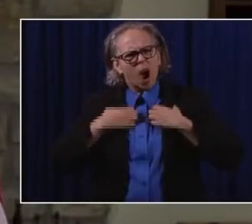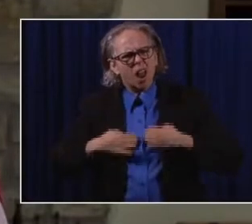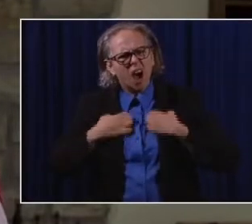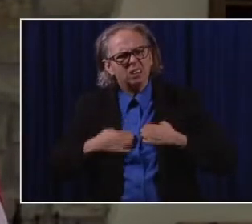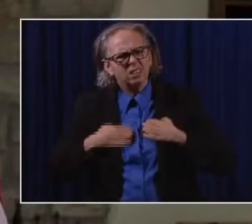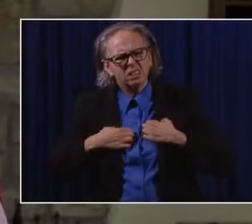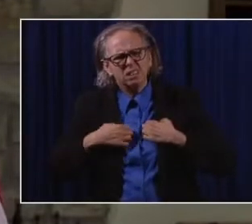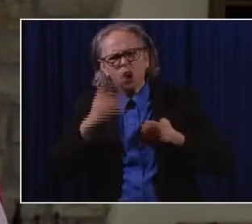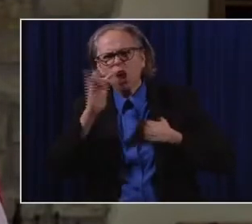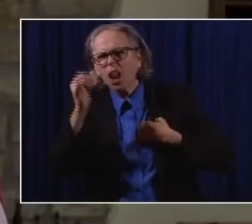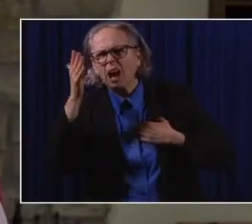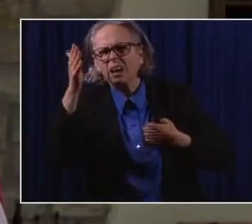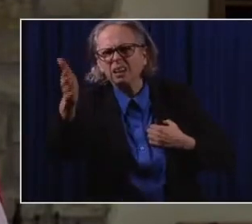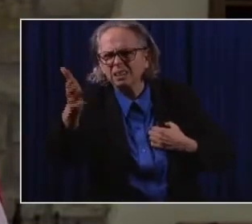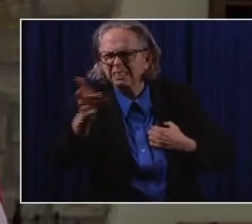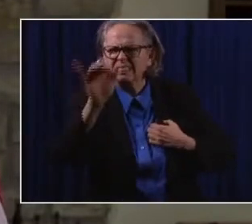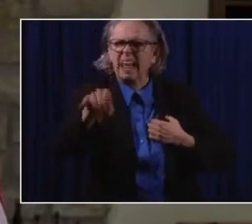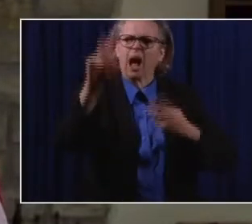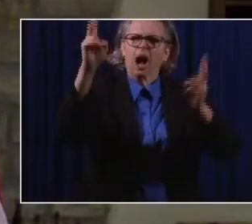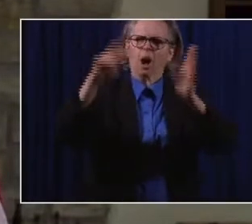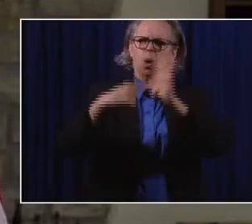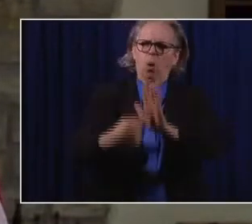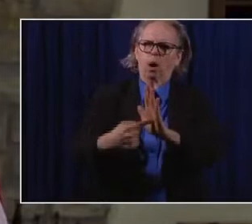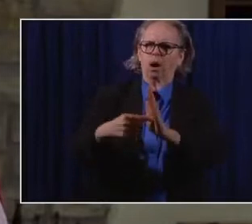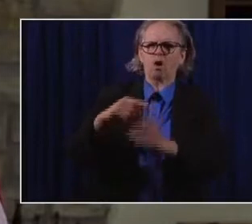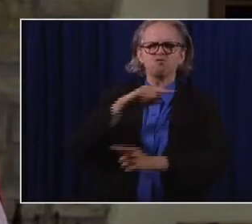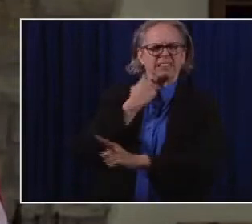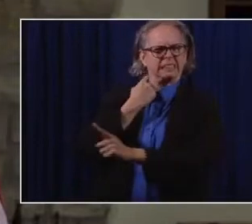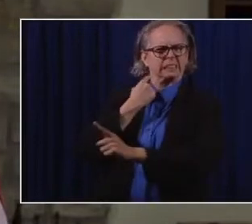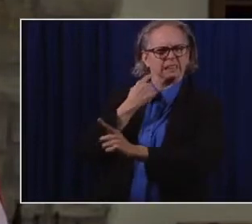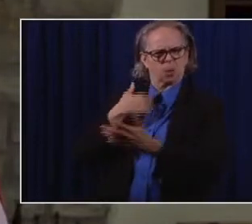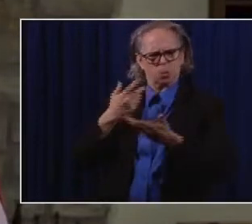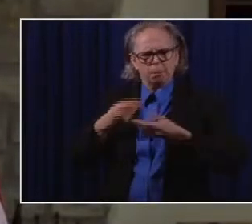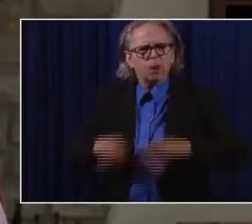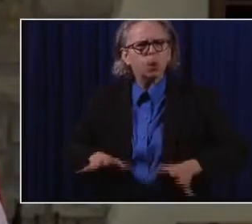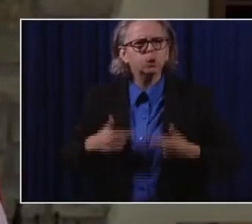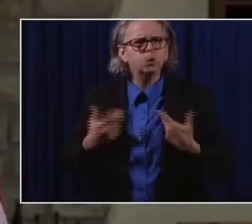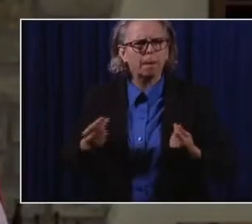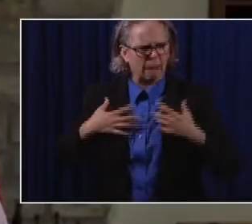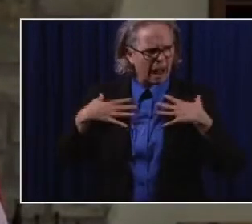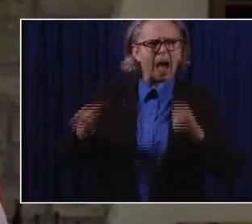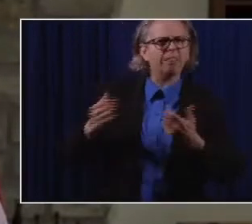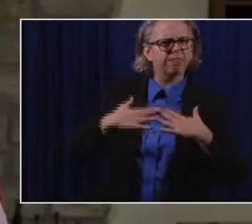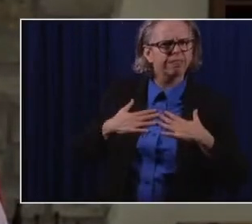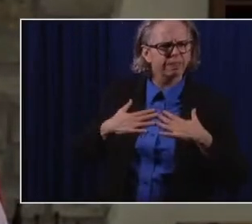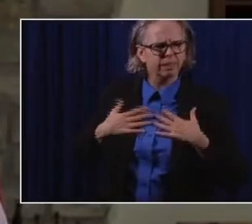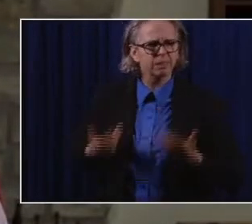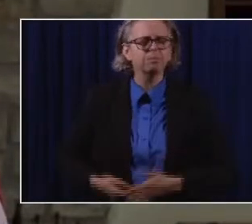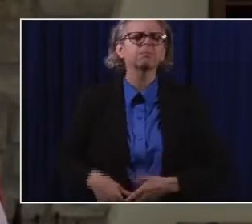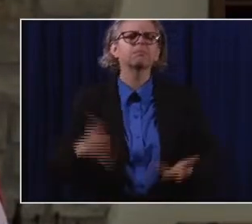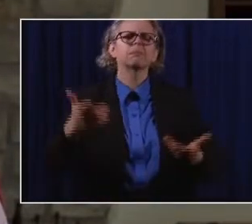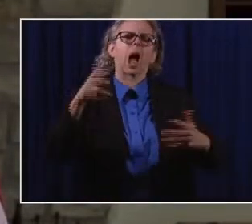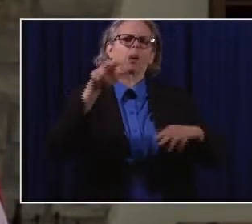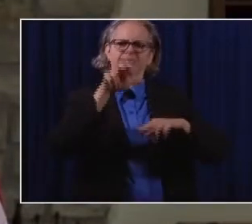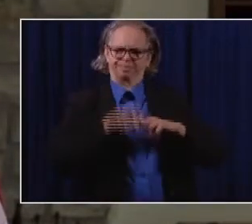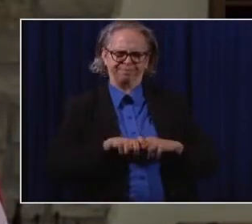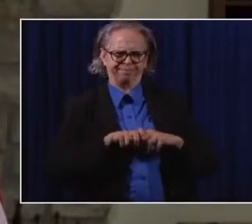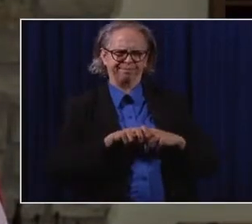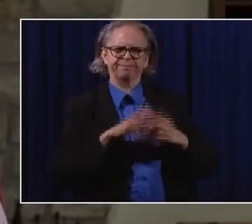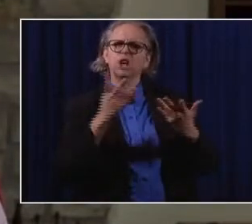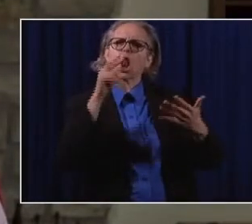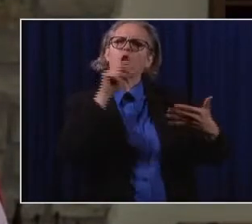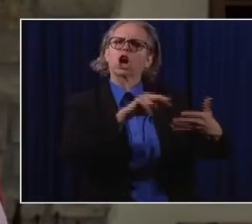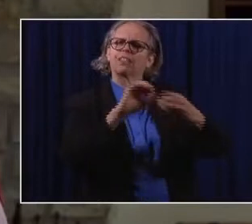date about what we're seeing today, I want to ask you to think about something else